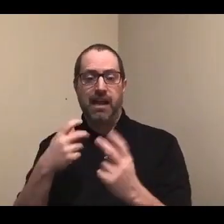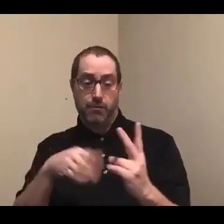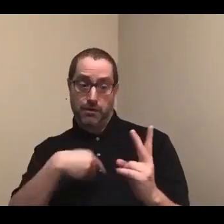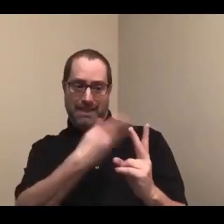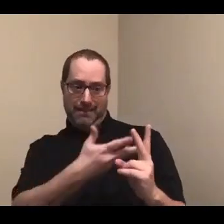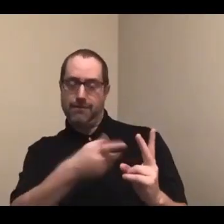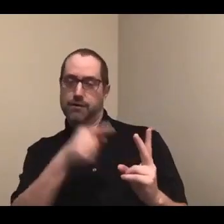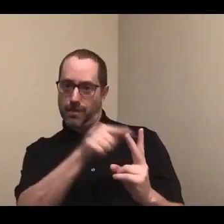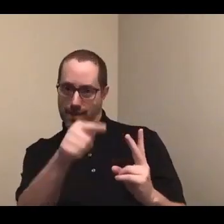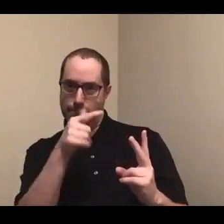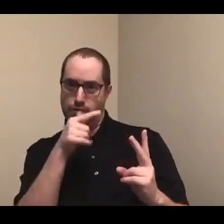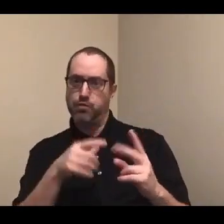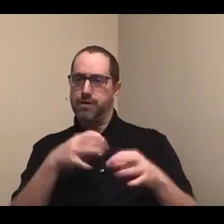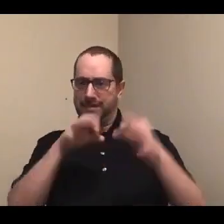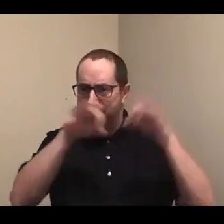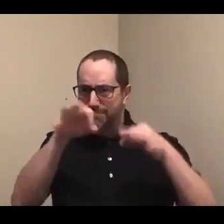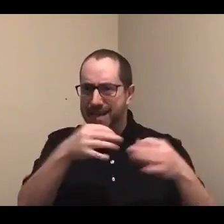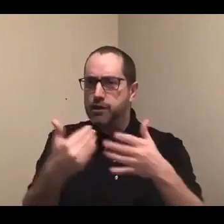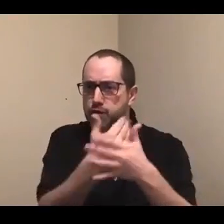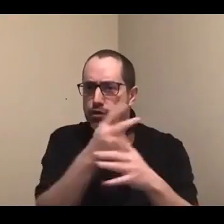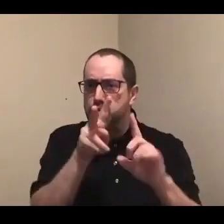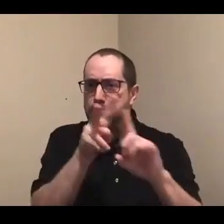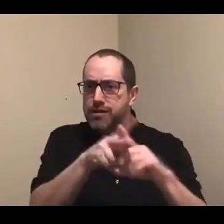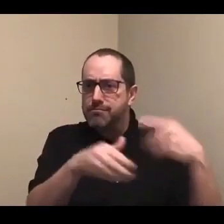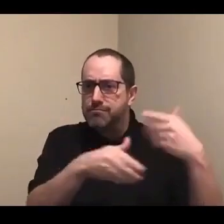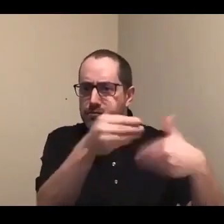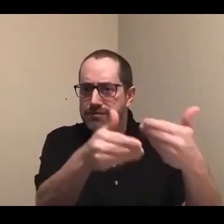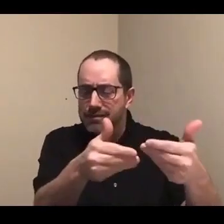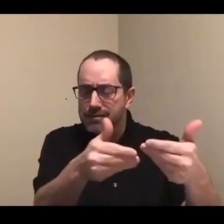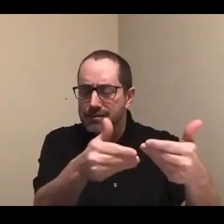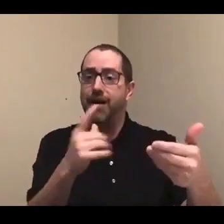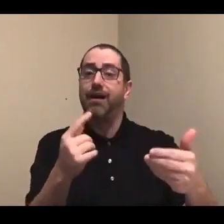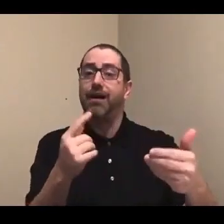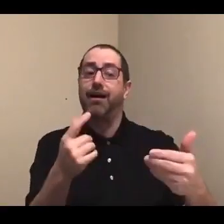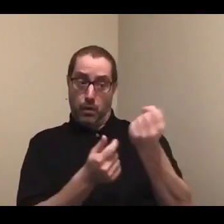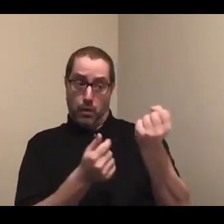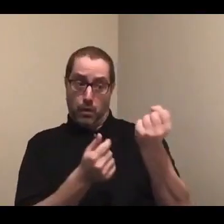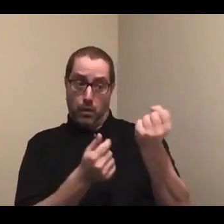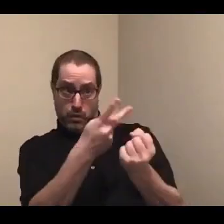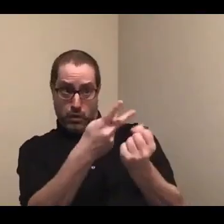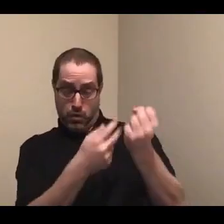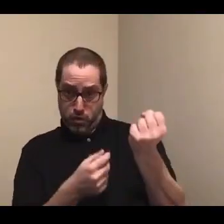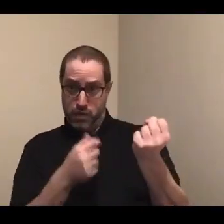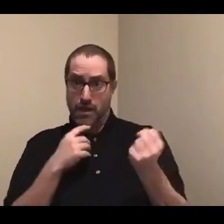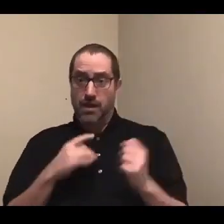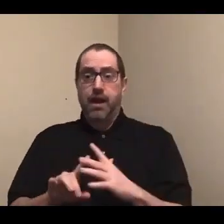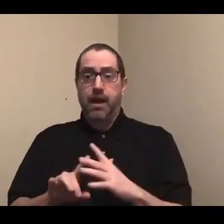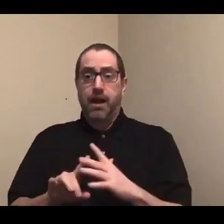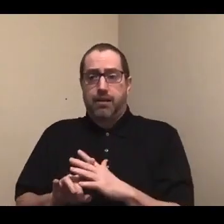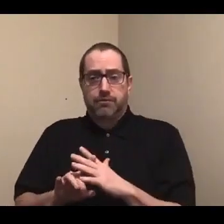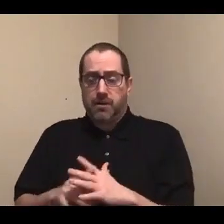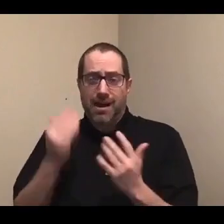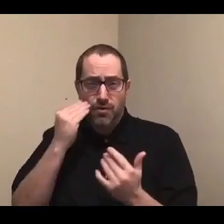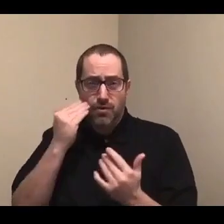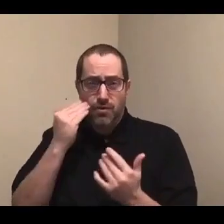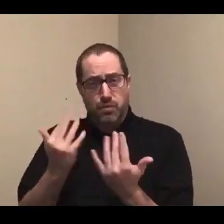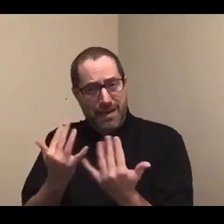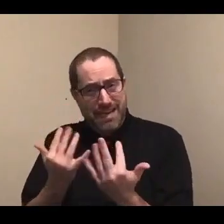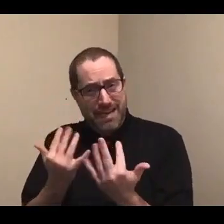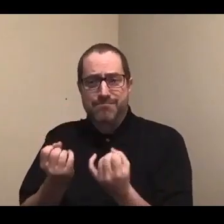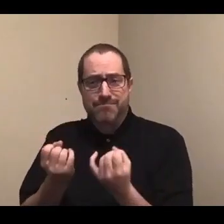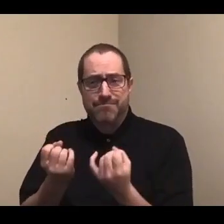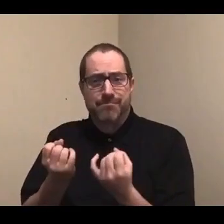booking process of the vaccine, but I also want to start by saying that, like we've asked for many months and many times in the